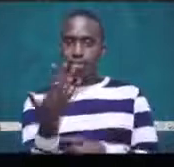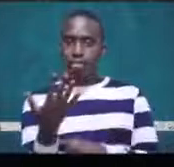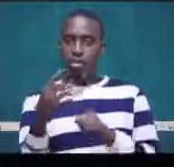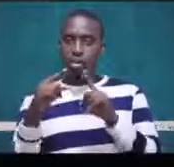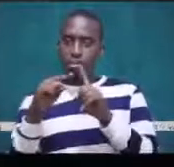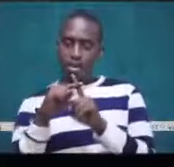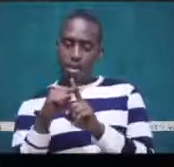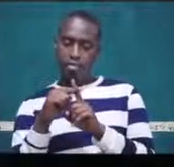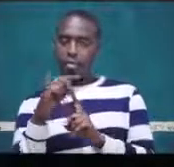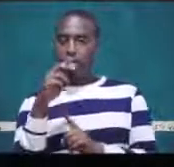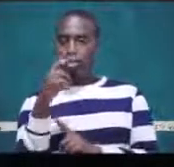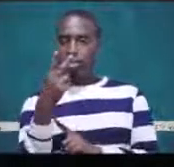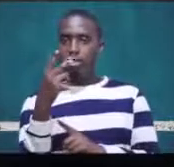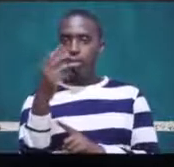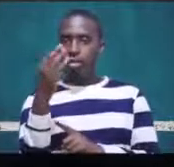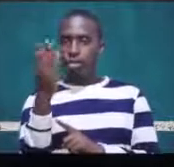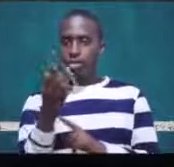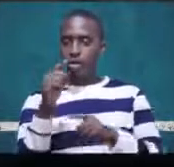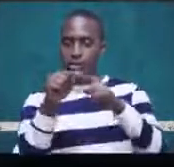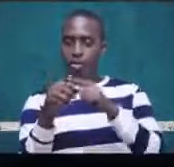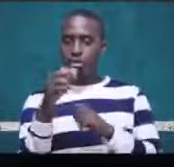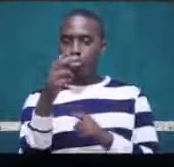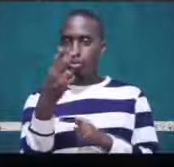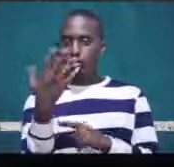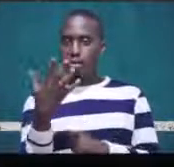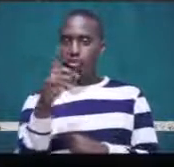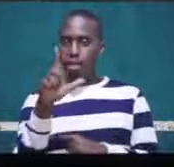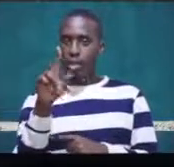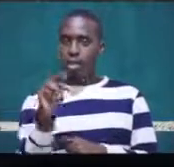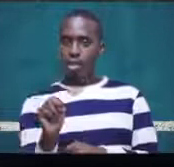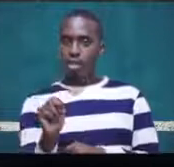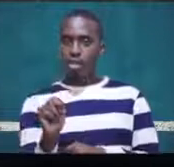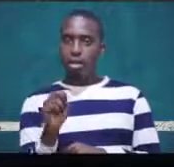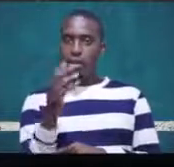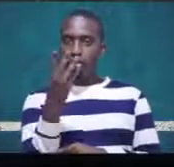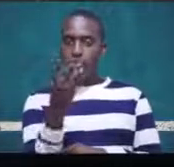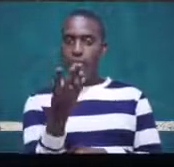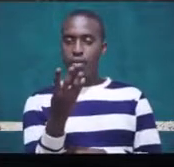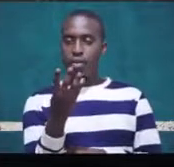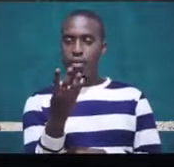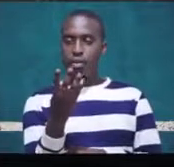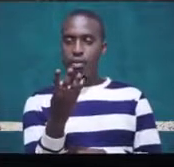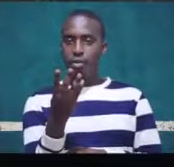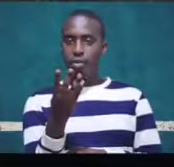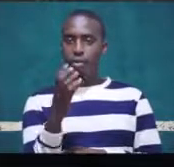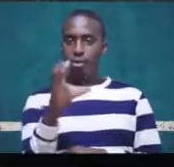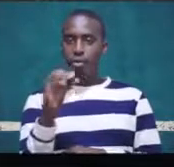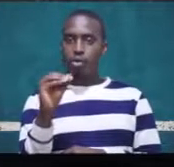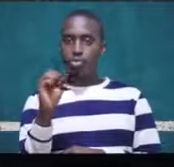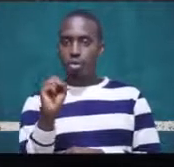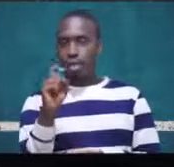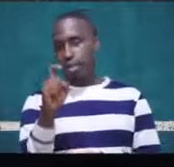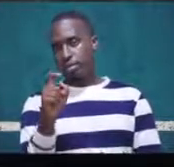3 over 25 ln of 4 cos